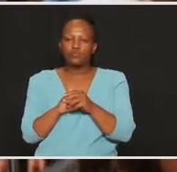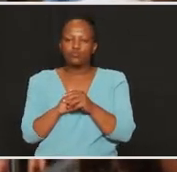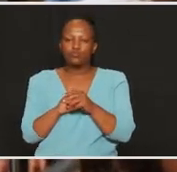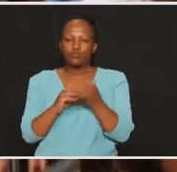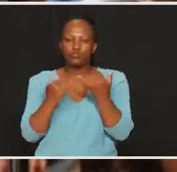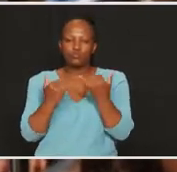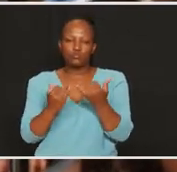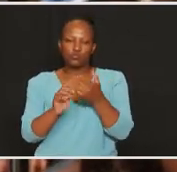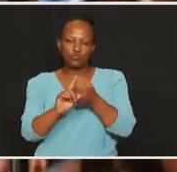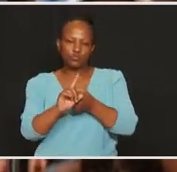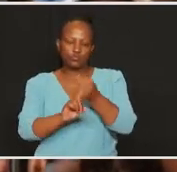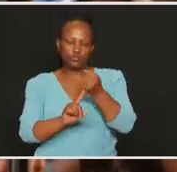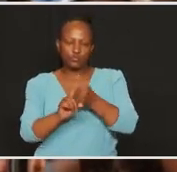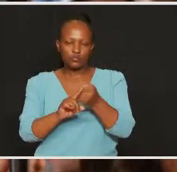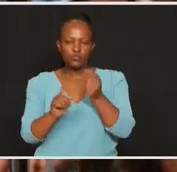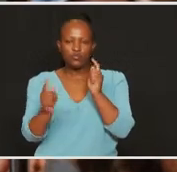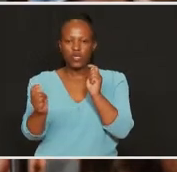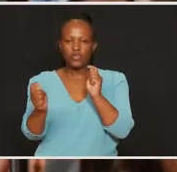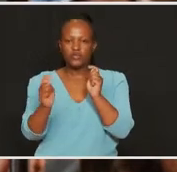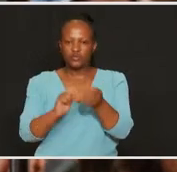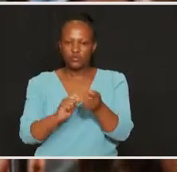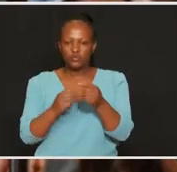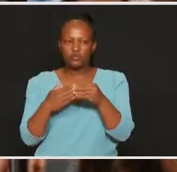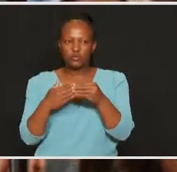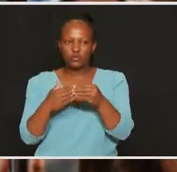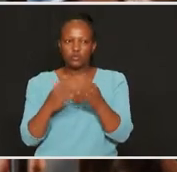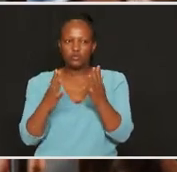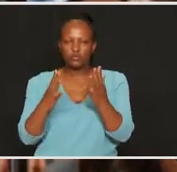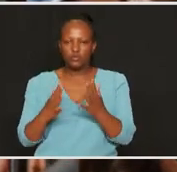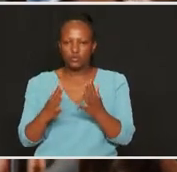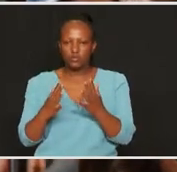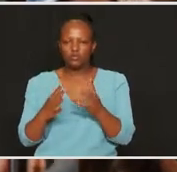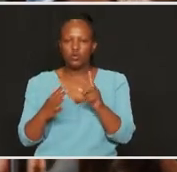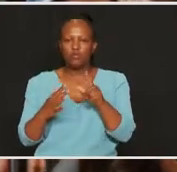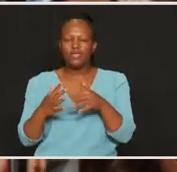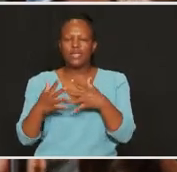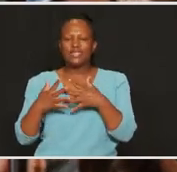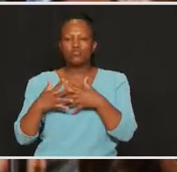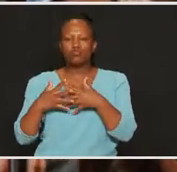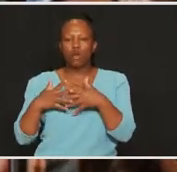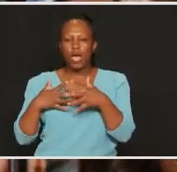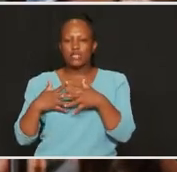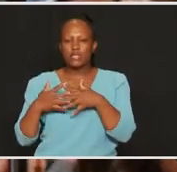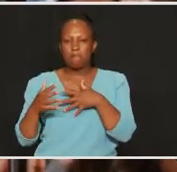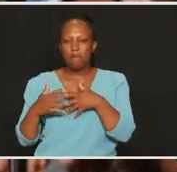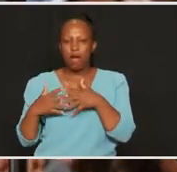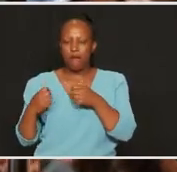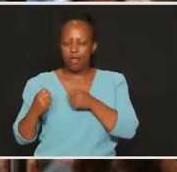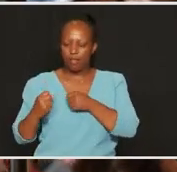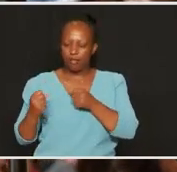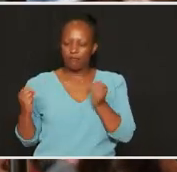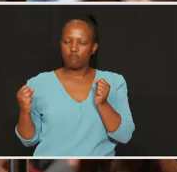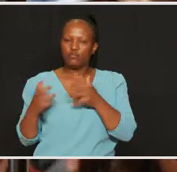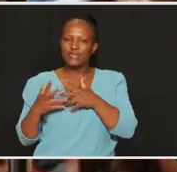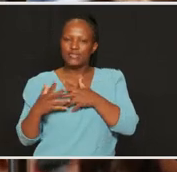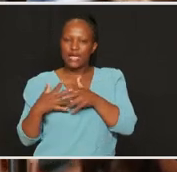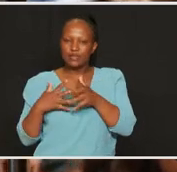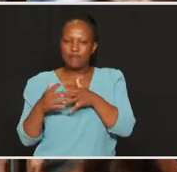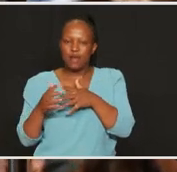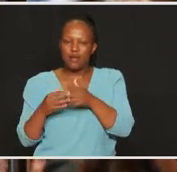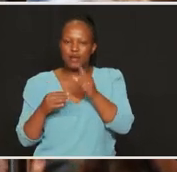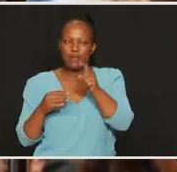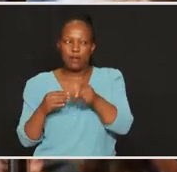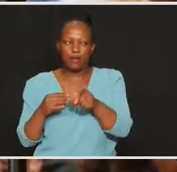advocating for a transformational leadership which is transparent in its laws and in its statutory